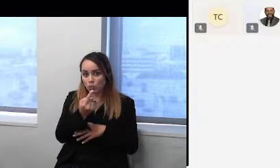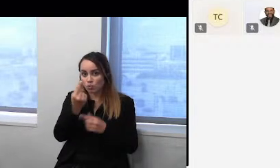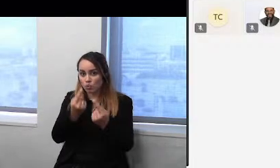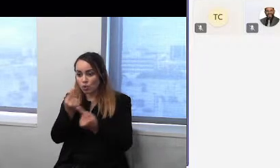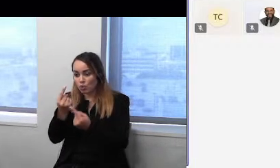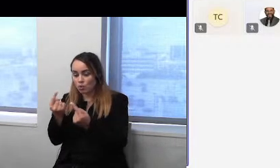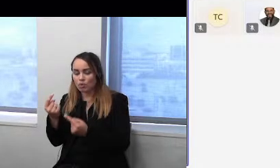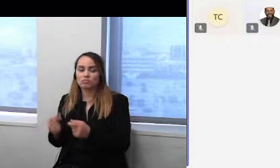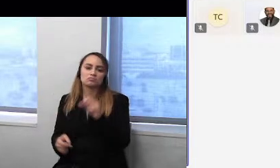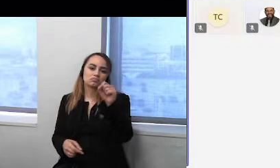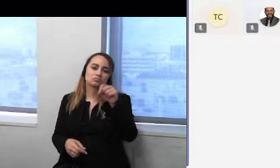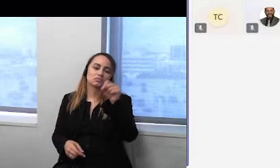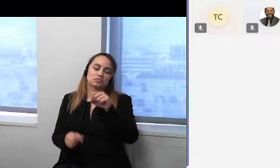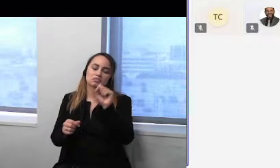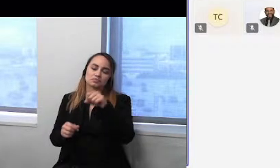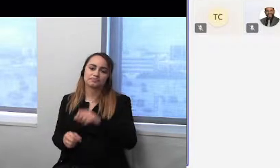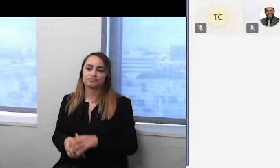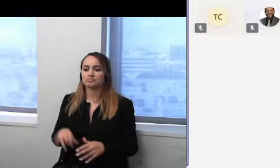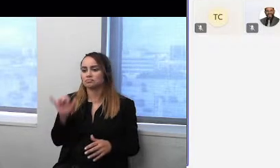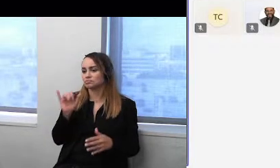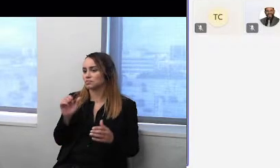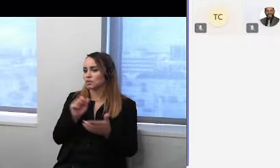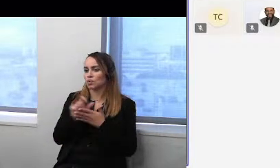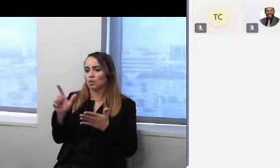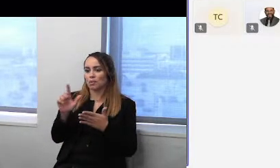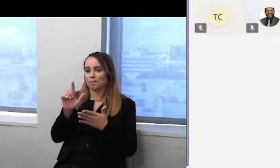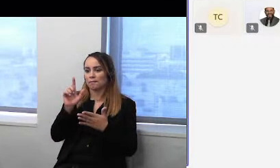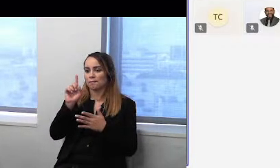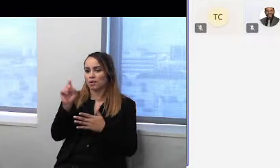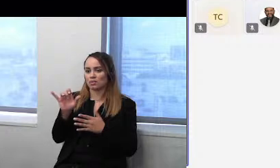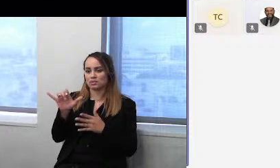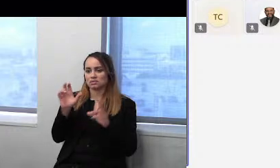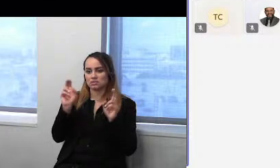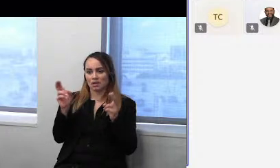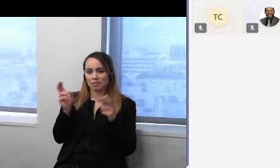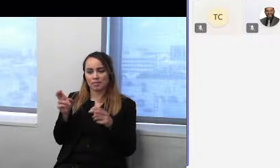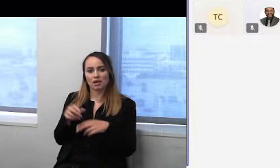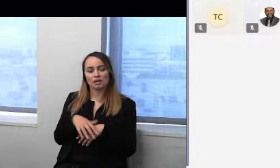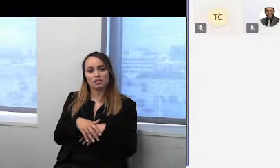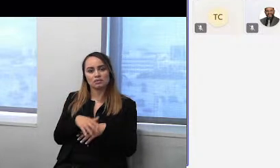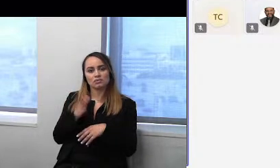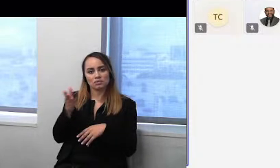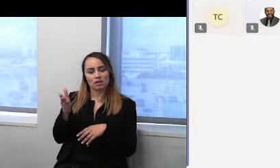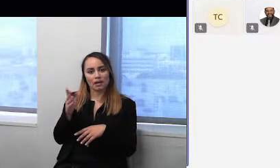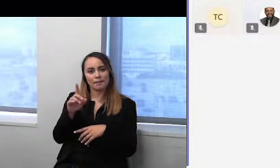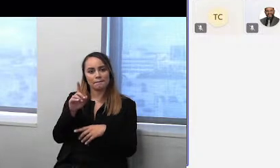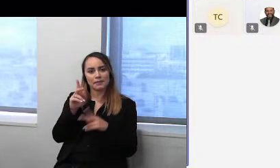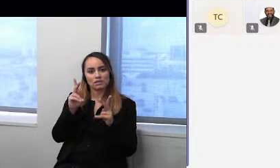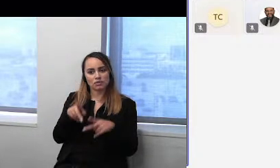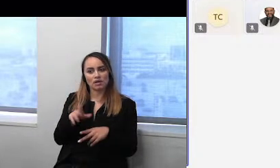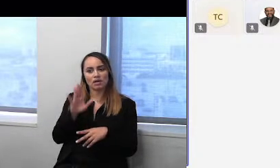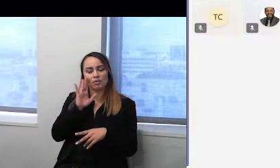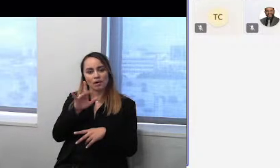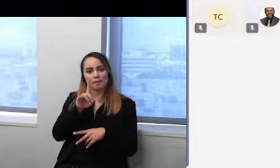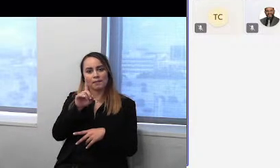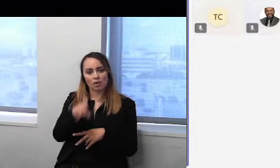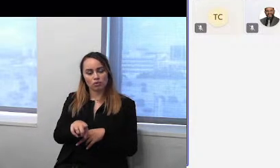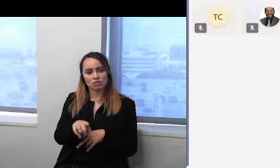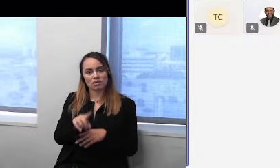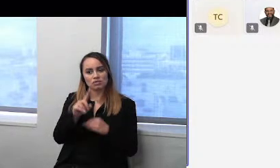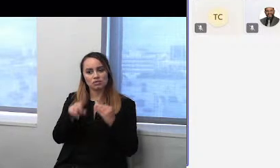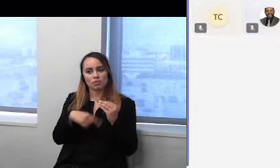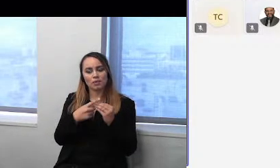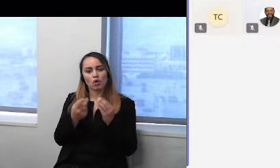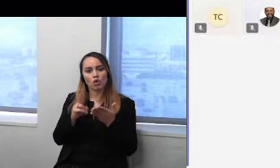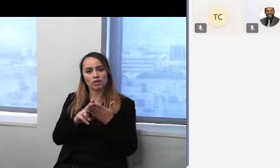That's all I have for you on this subject today. By the way, are you the person who will be happy to answer the questions on the veg management contracts, or is